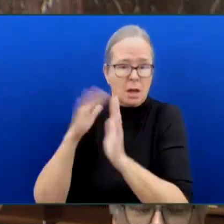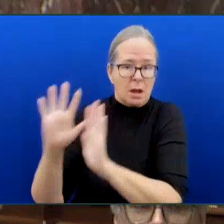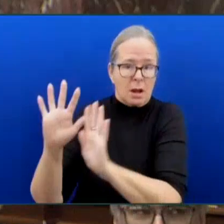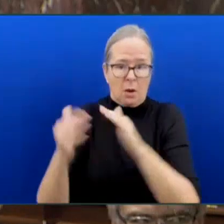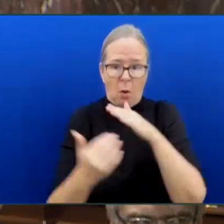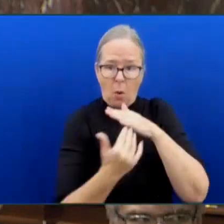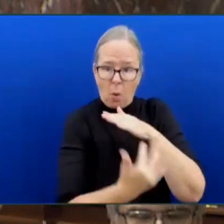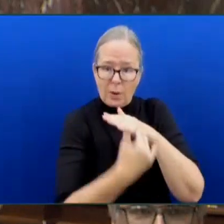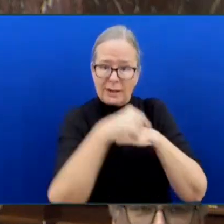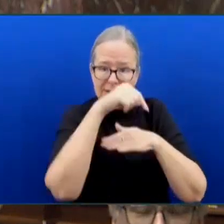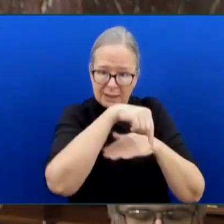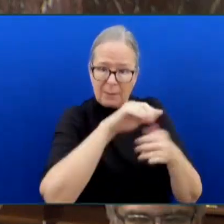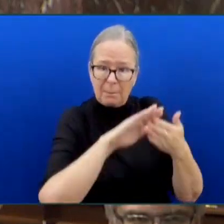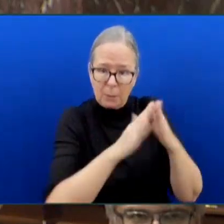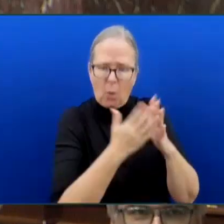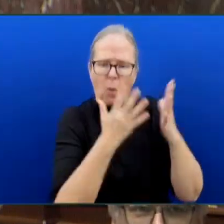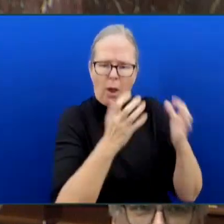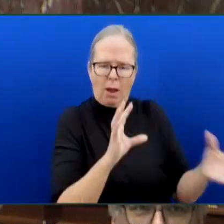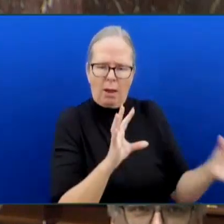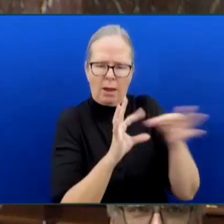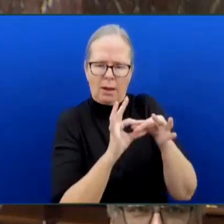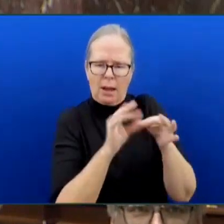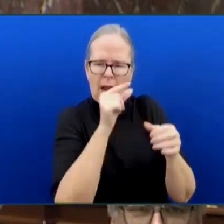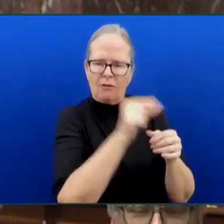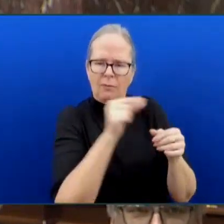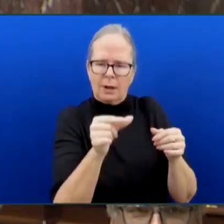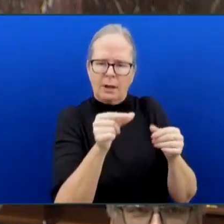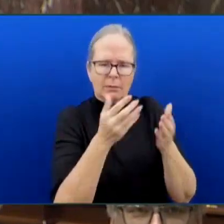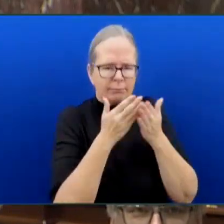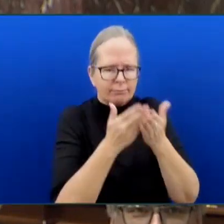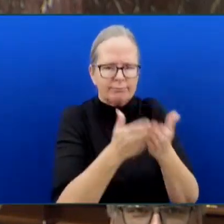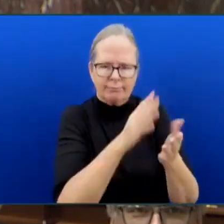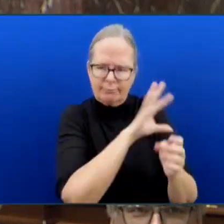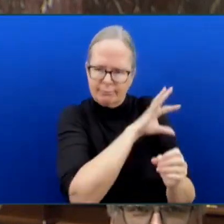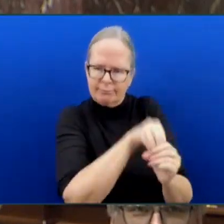make things better, and things will get better, Mr. Speaker, thanks to the